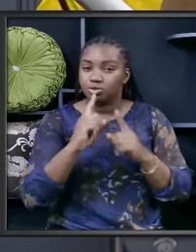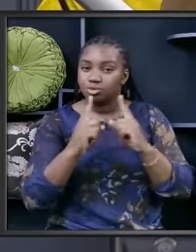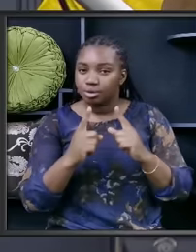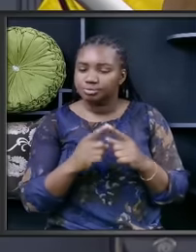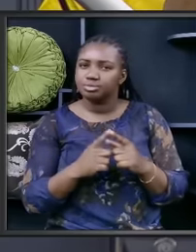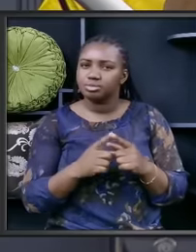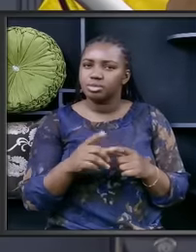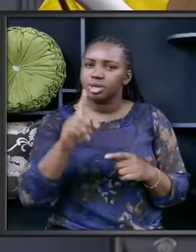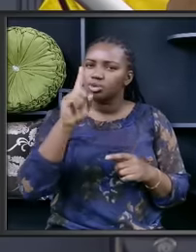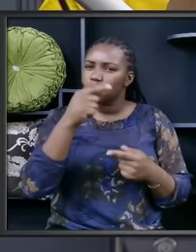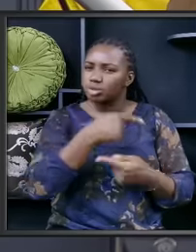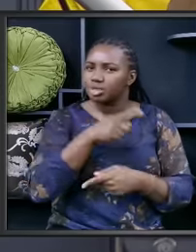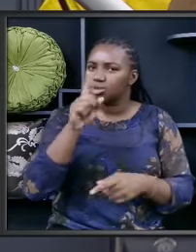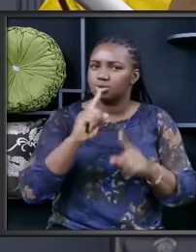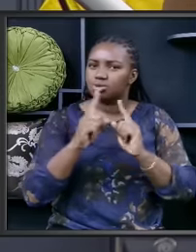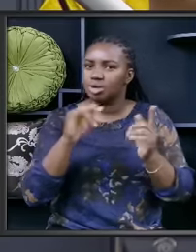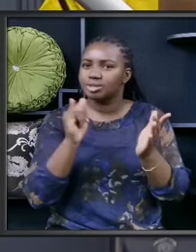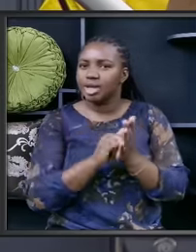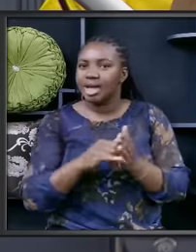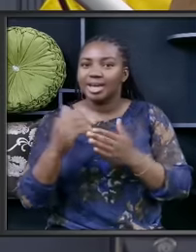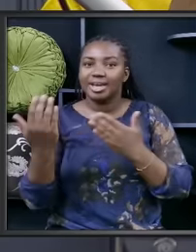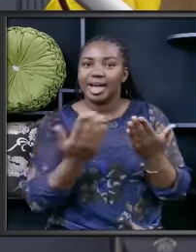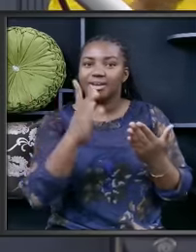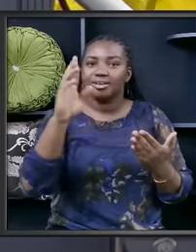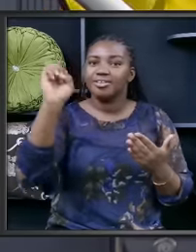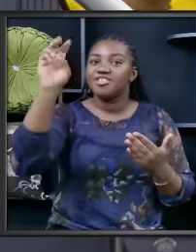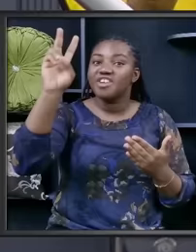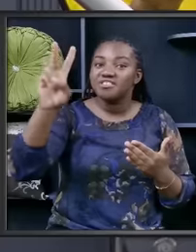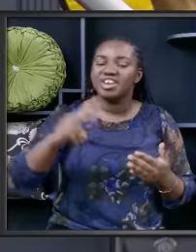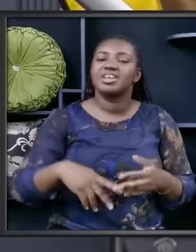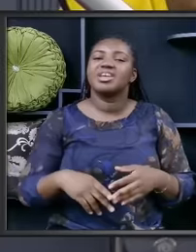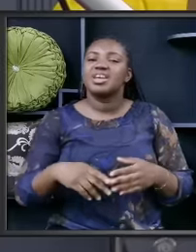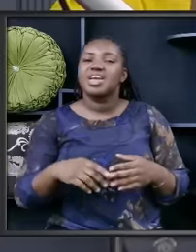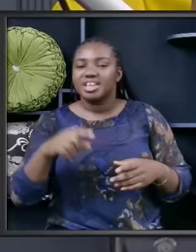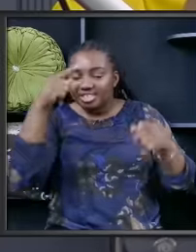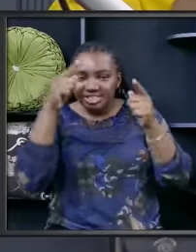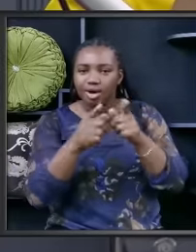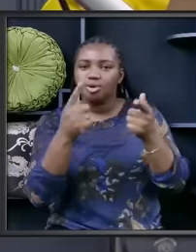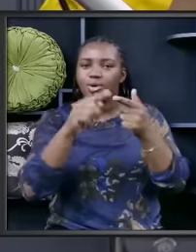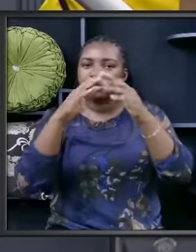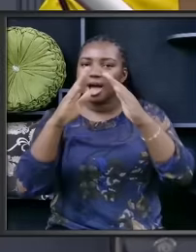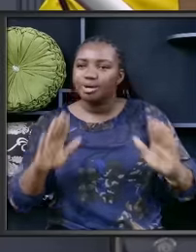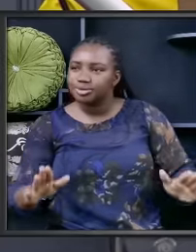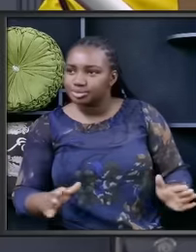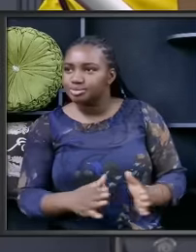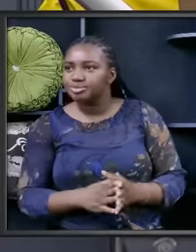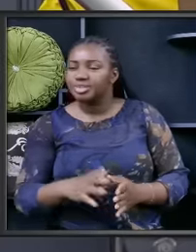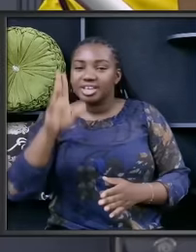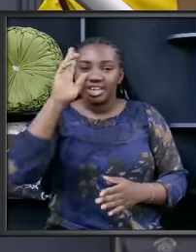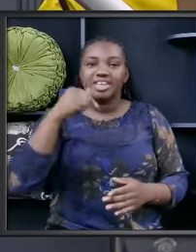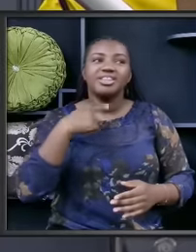you get one day where you carry reverend woman where you dress. He carry reverend sister come house. He say he tell me say